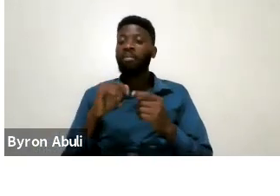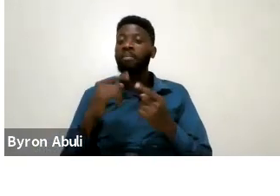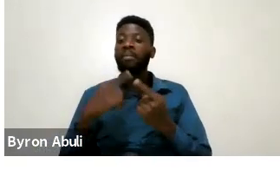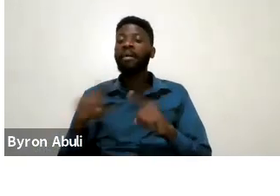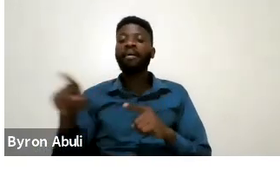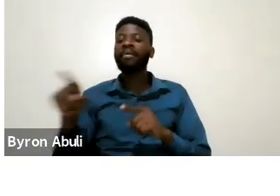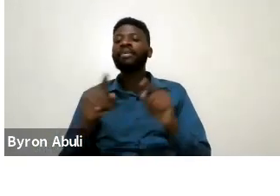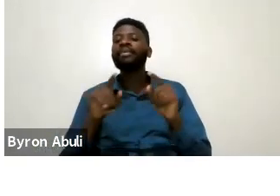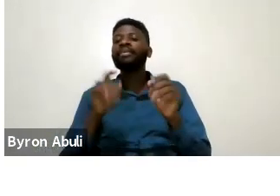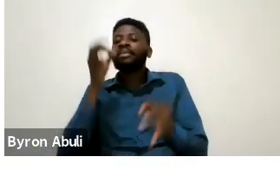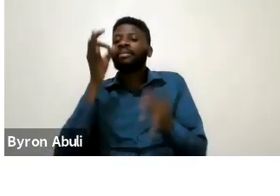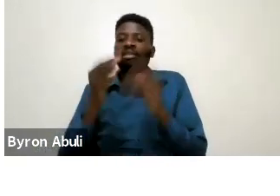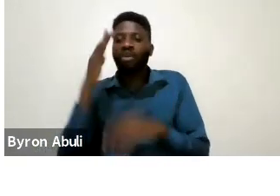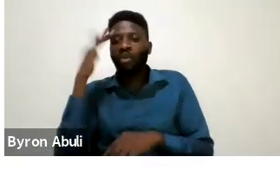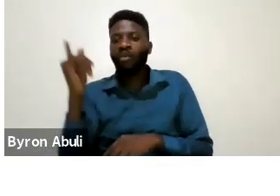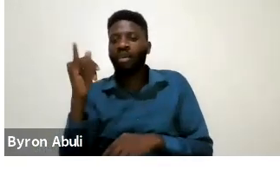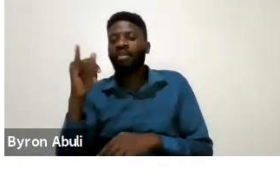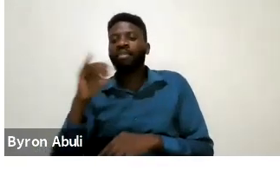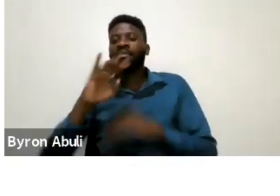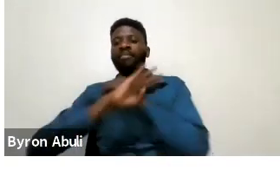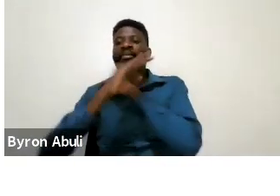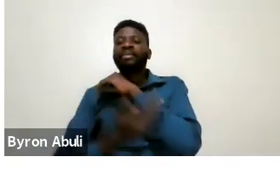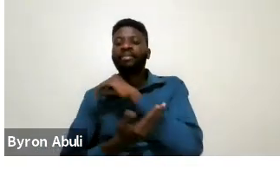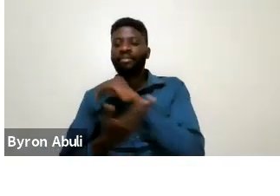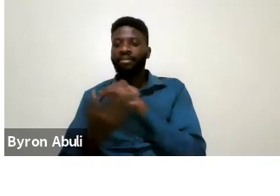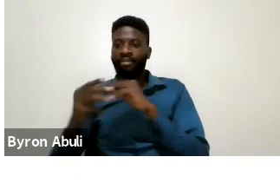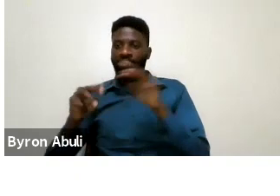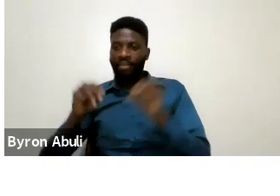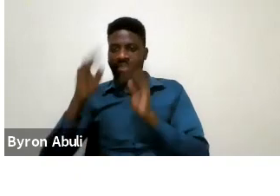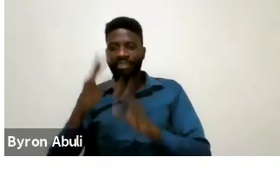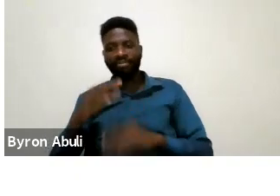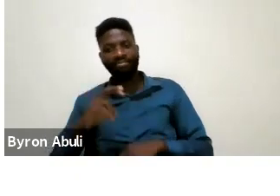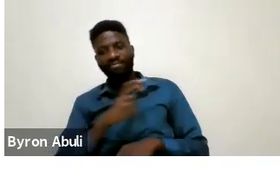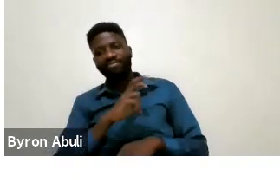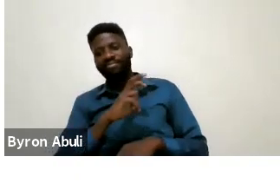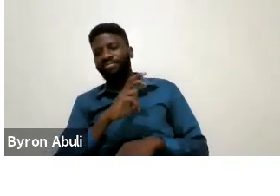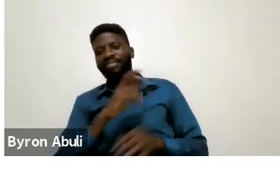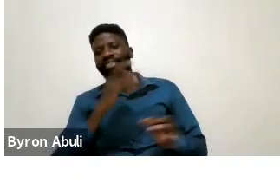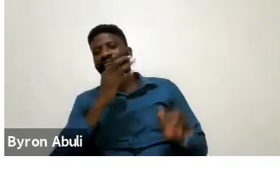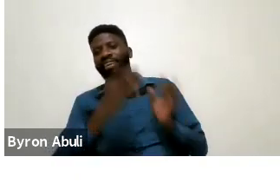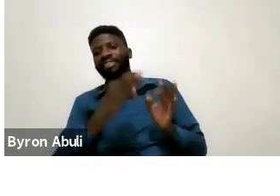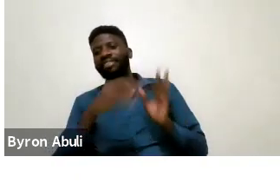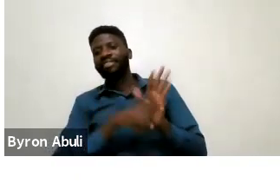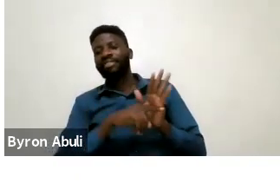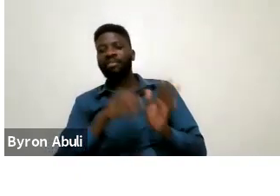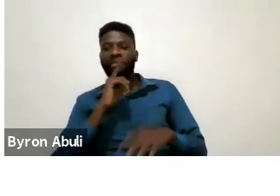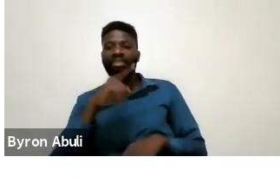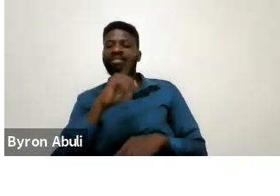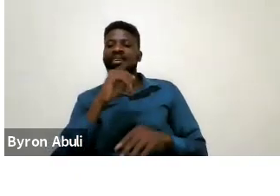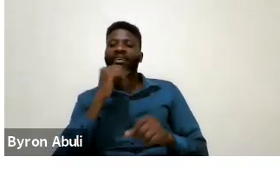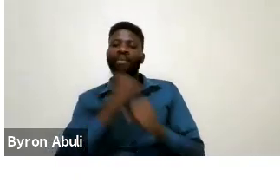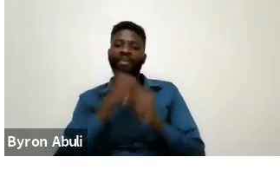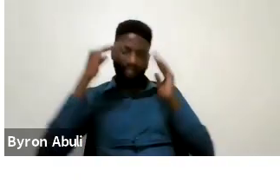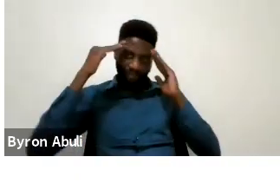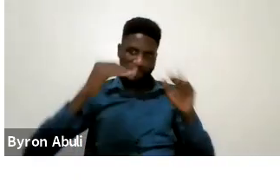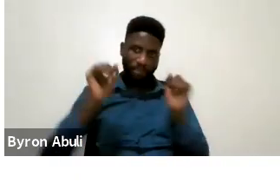very temporary. So he had already judged her and seen that she will not be dedicated to the position because of her condition, even despite